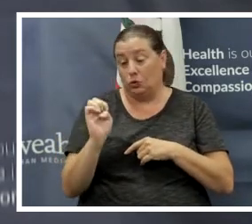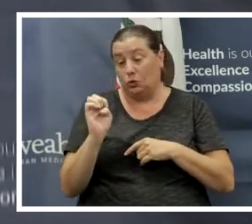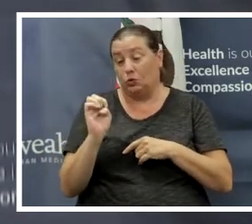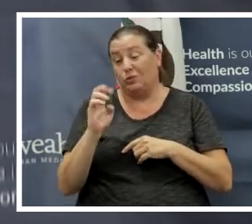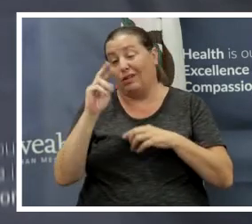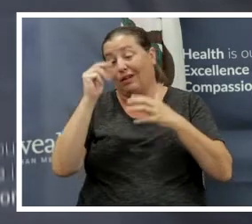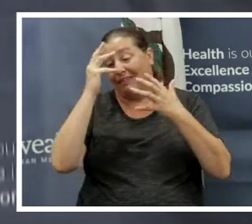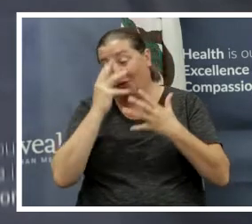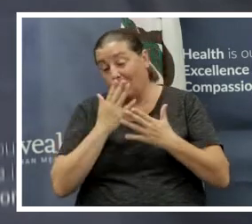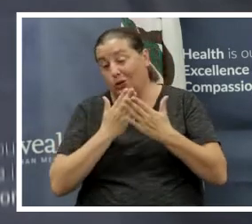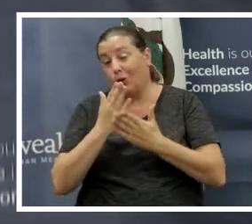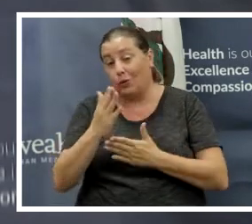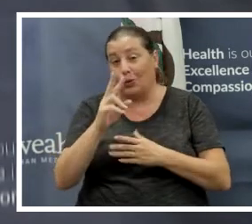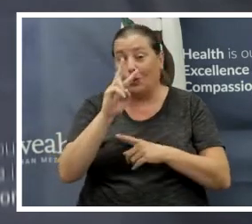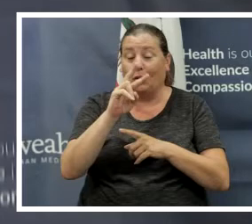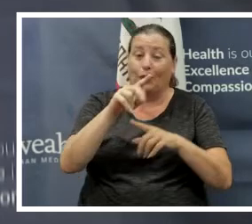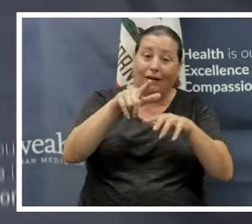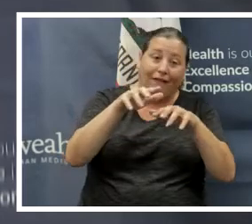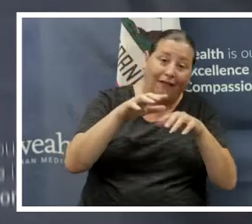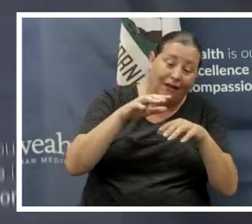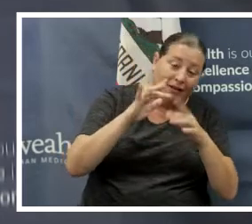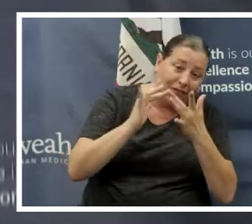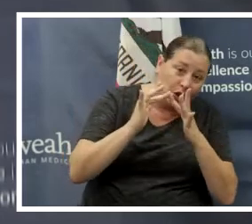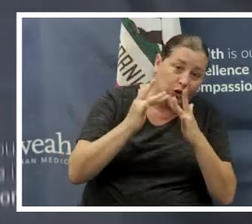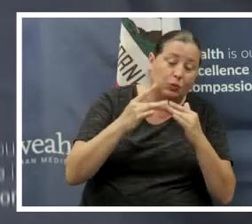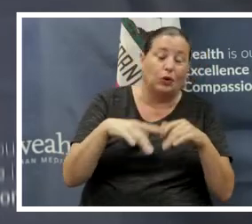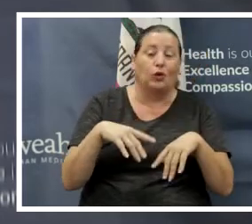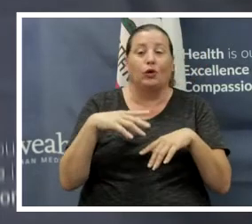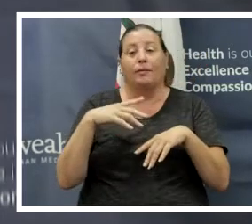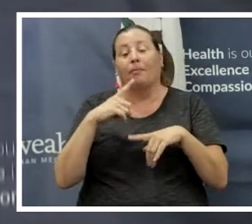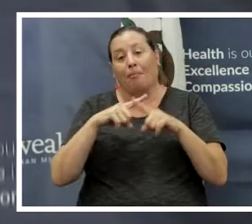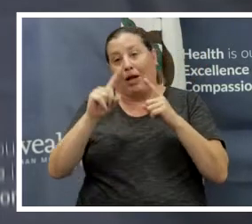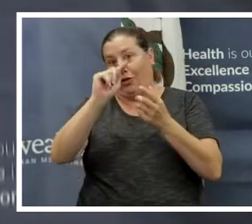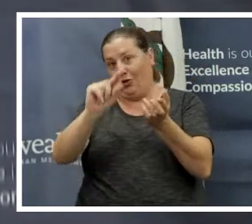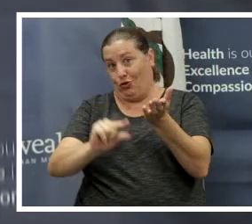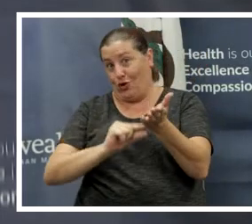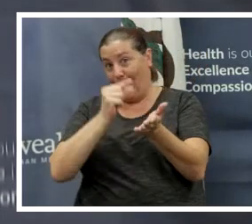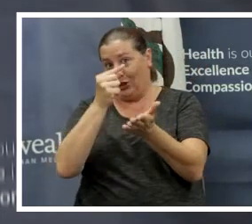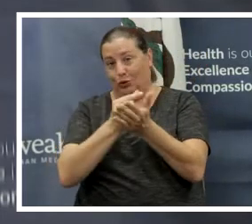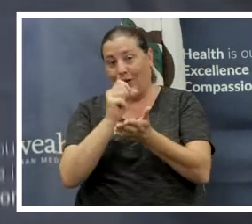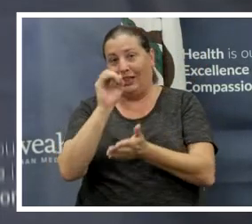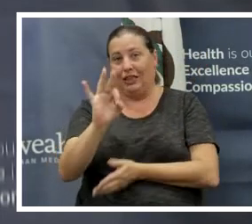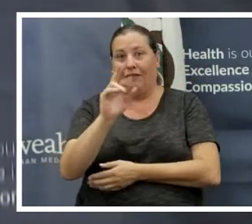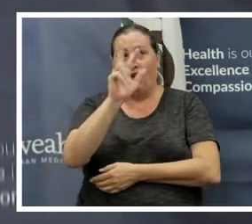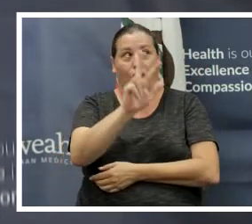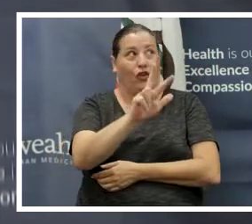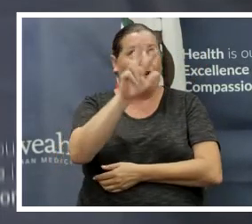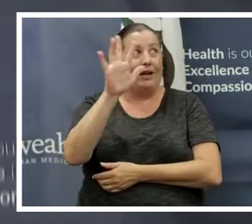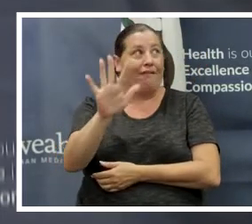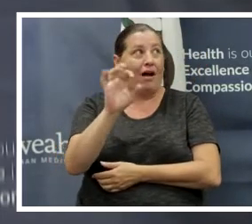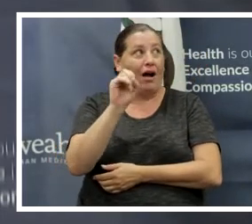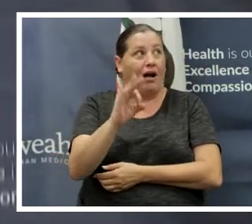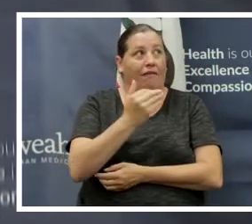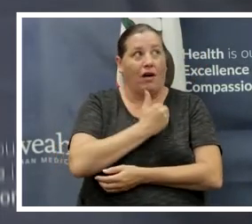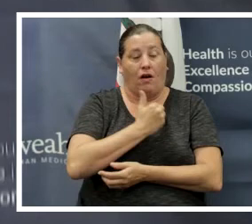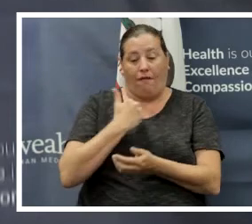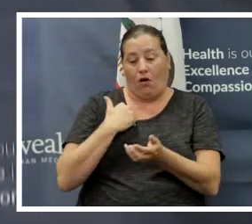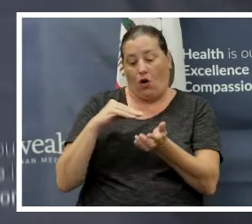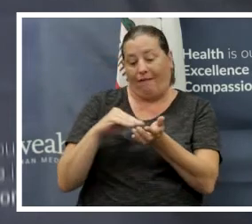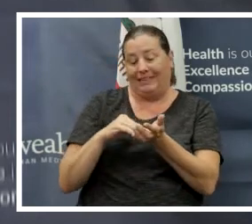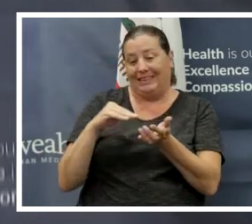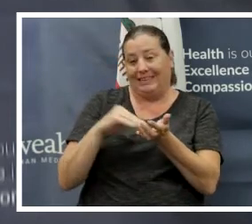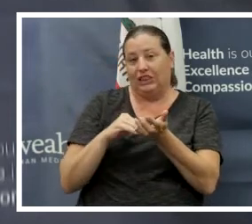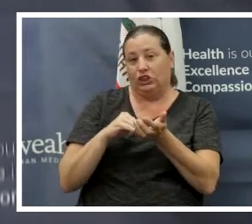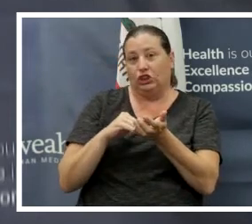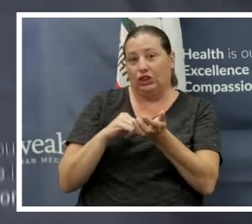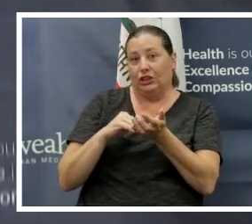through posters, the graduation of 35 of our physician residents across a